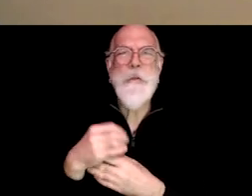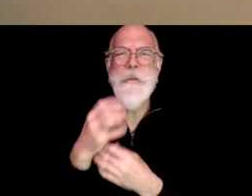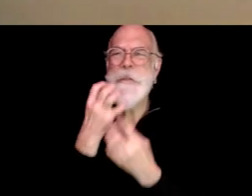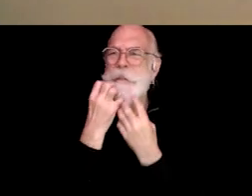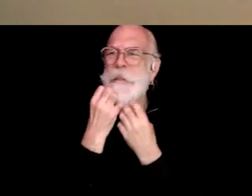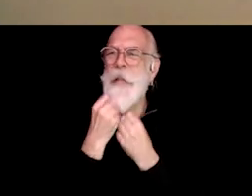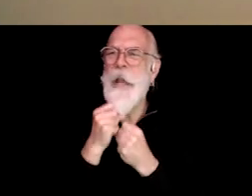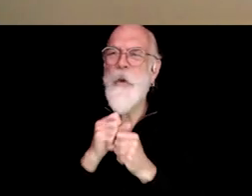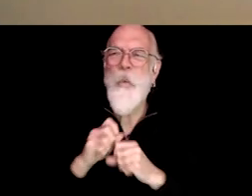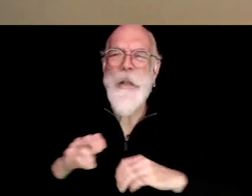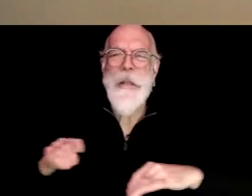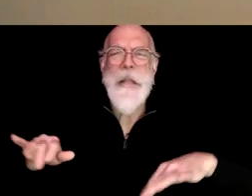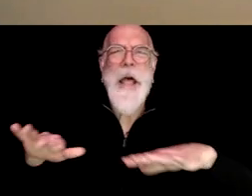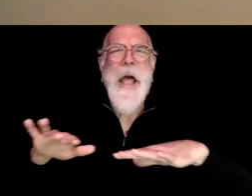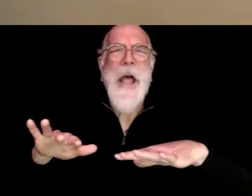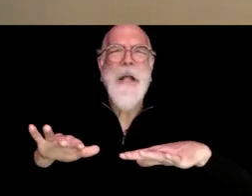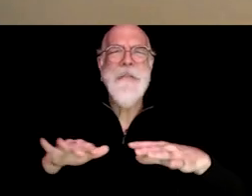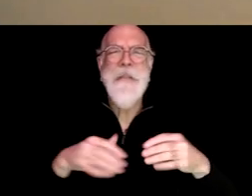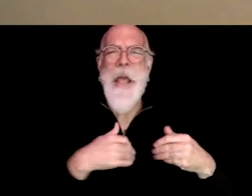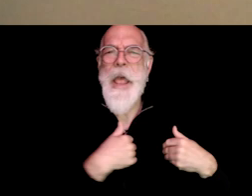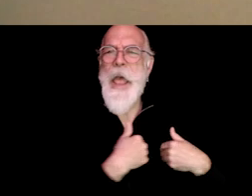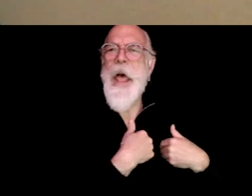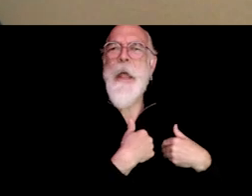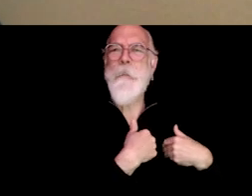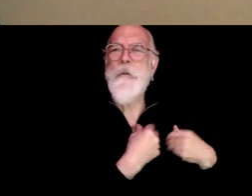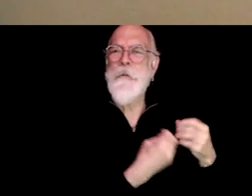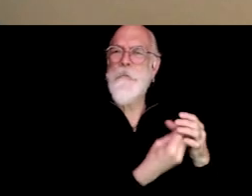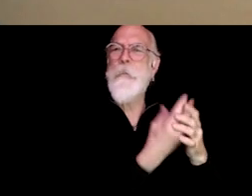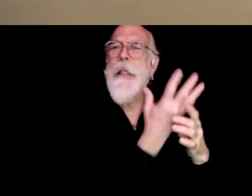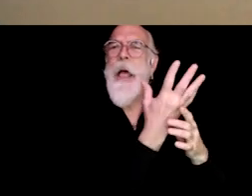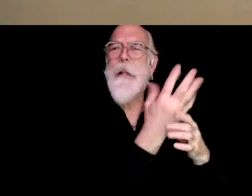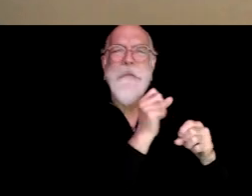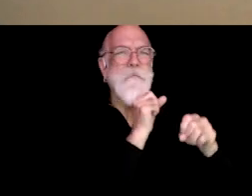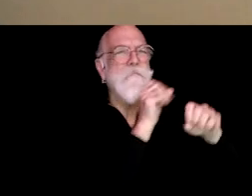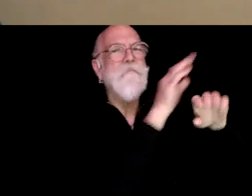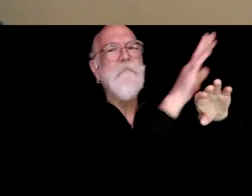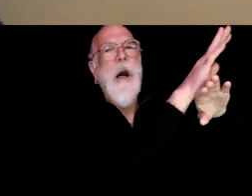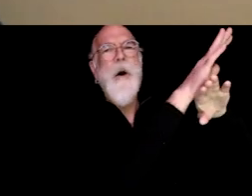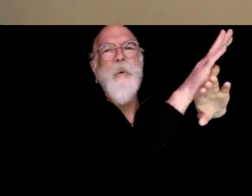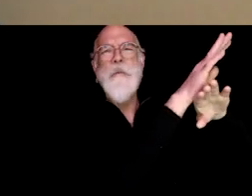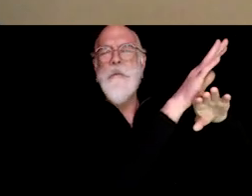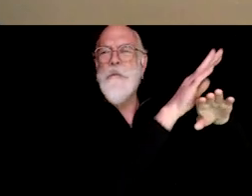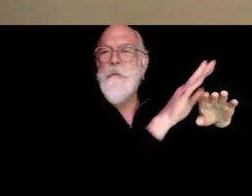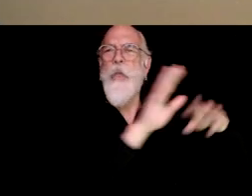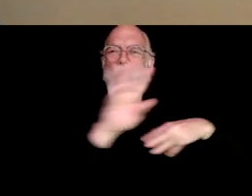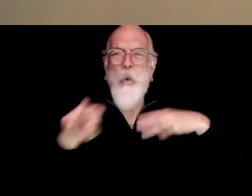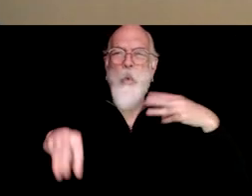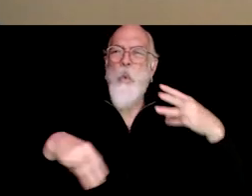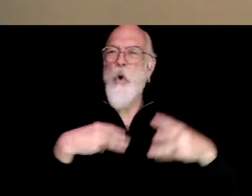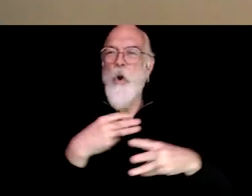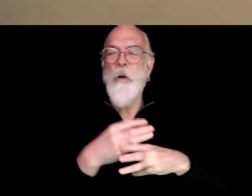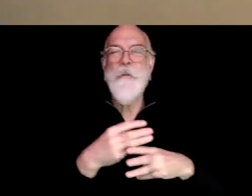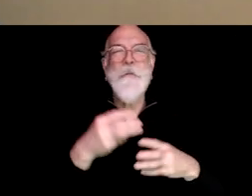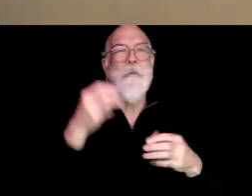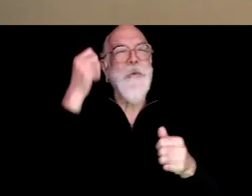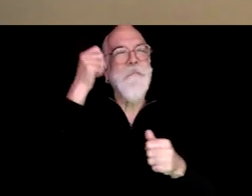lands, animals, and plants of the mountain-bounded world, the remembered words and